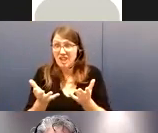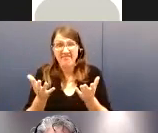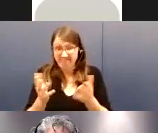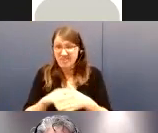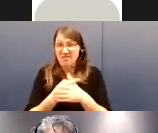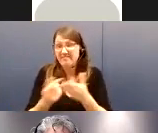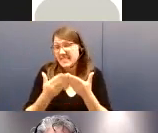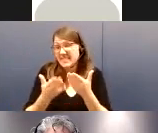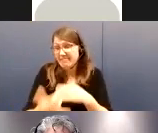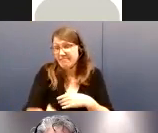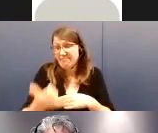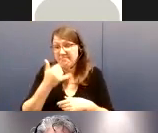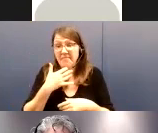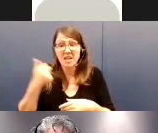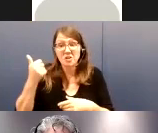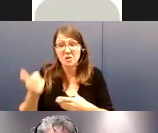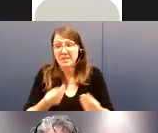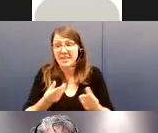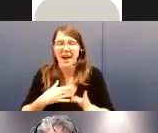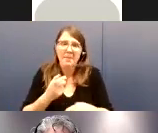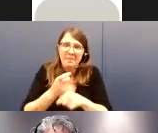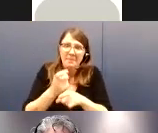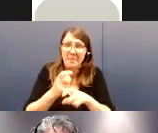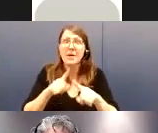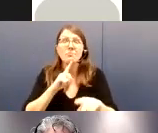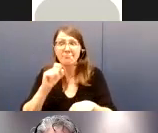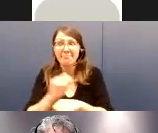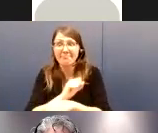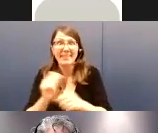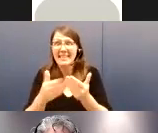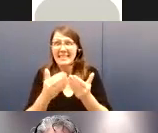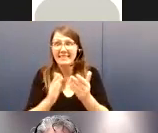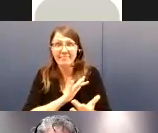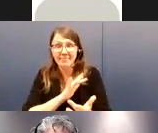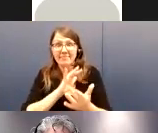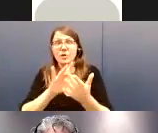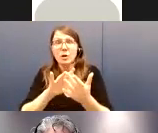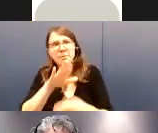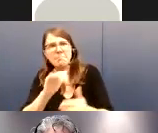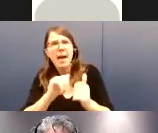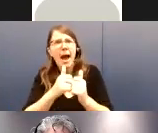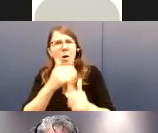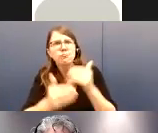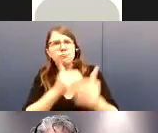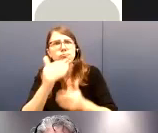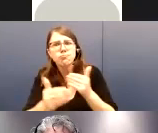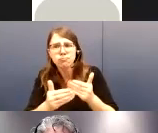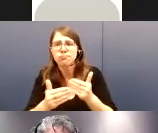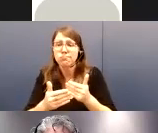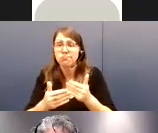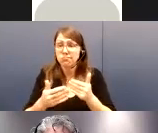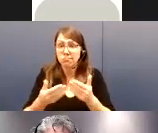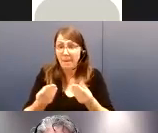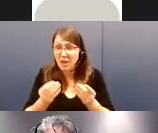say that, kind of in jest, but it truly is that easy to get some information about how this works and would it work for your family.